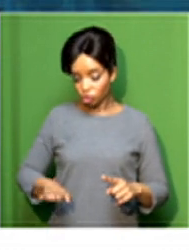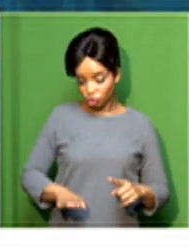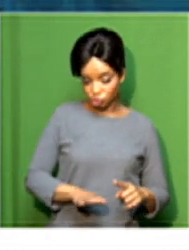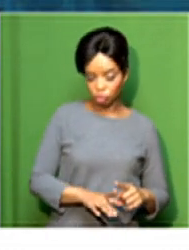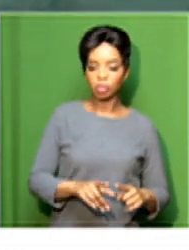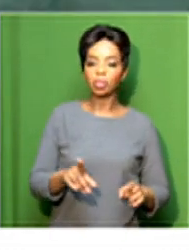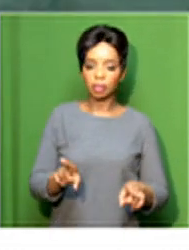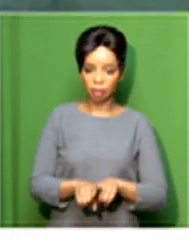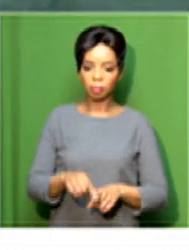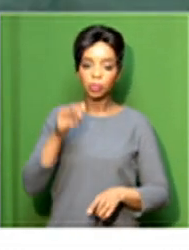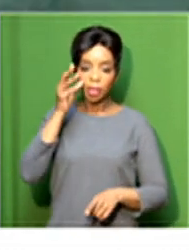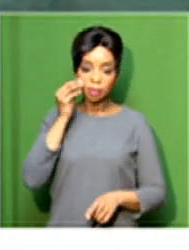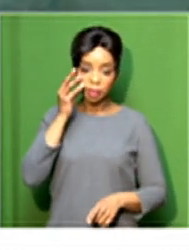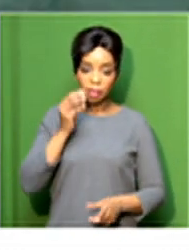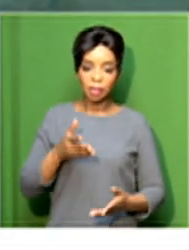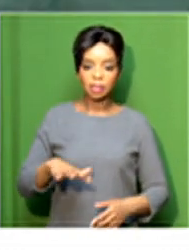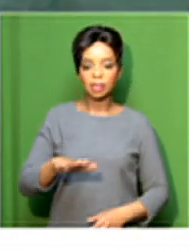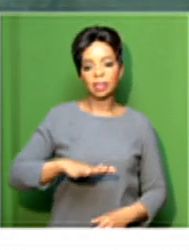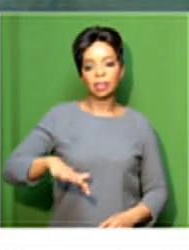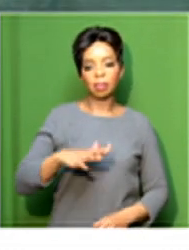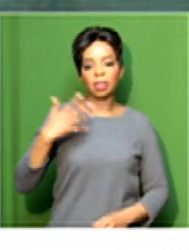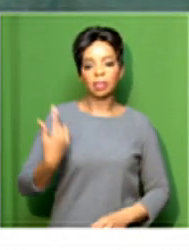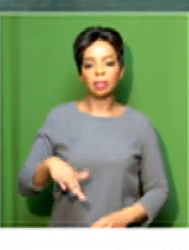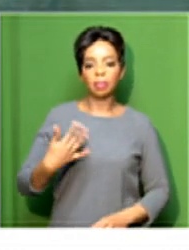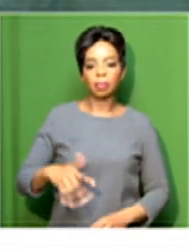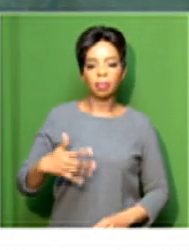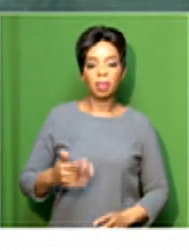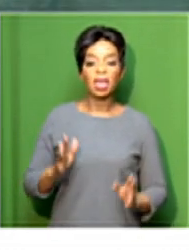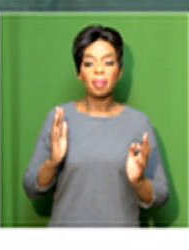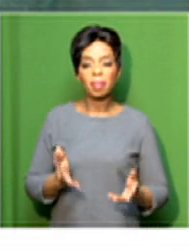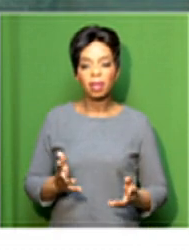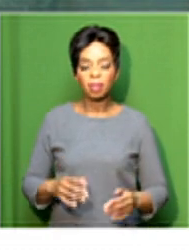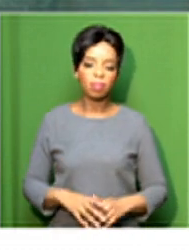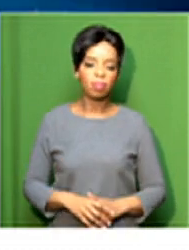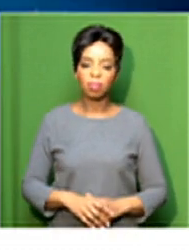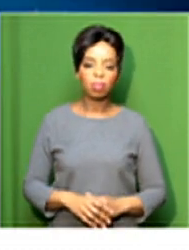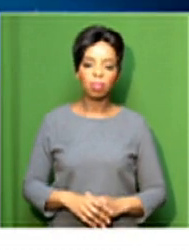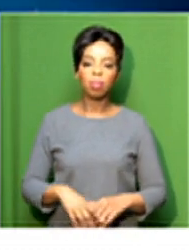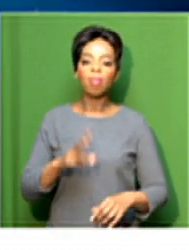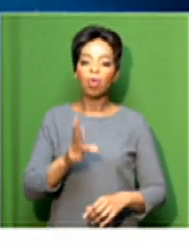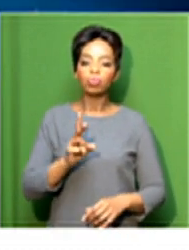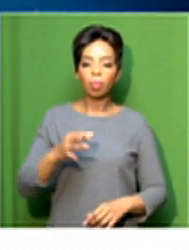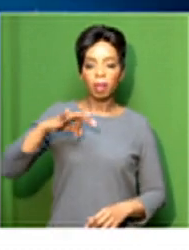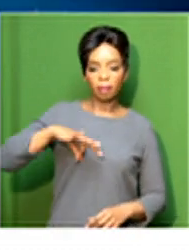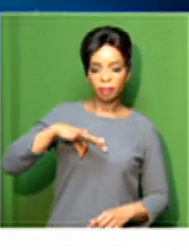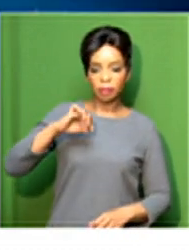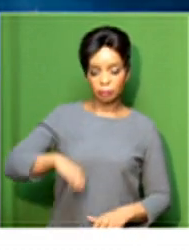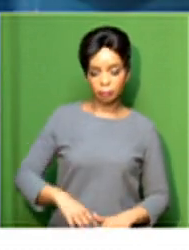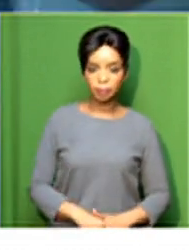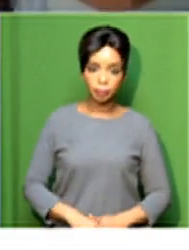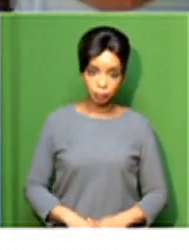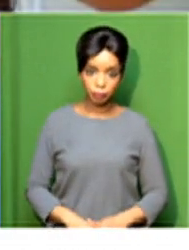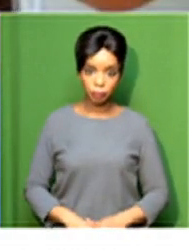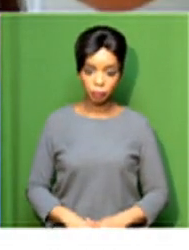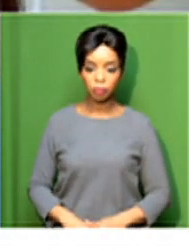just experience this wonderful place, but be able to gain benefits from it. Yeah. I would imagine making such